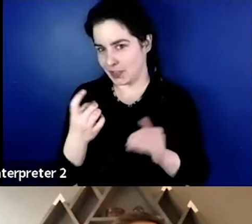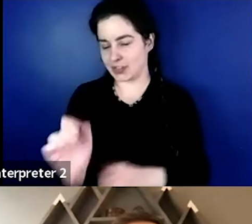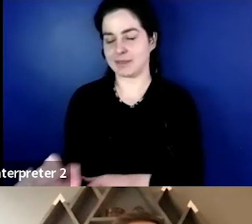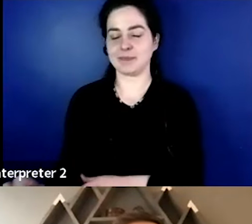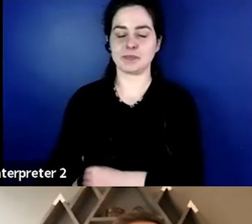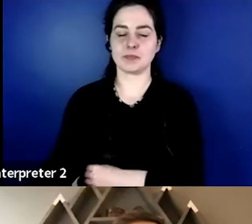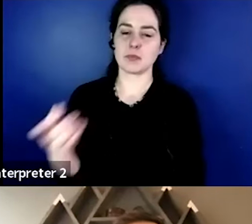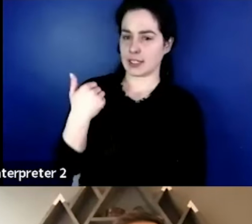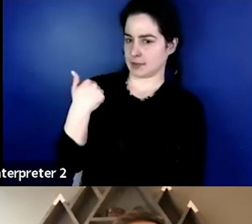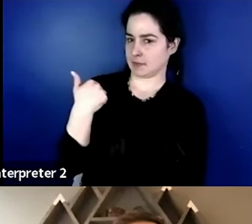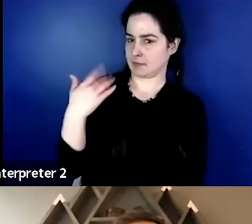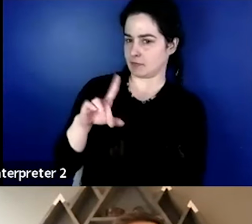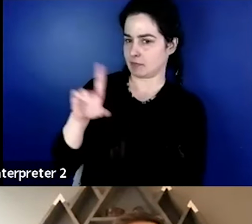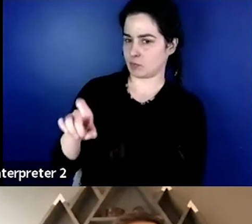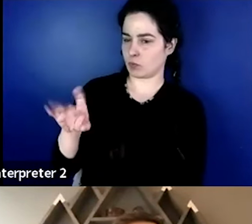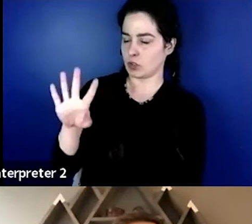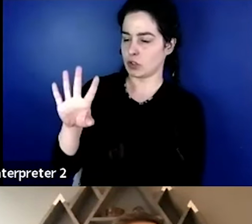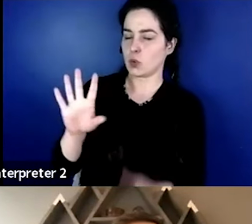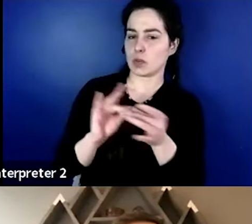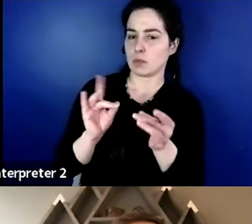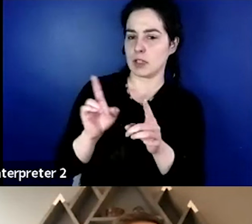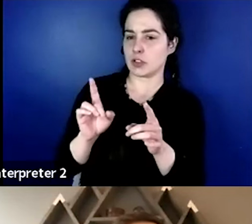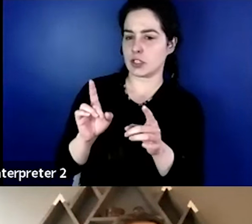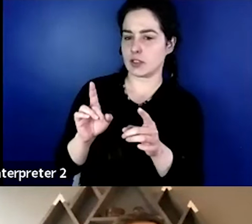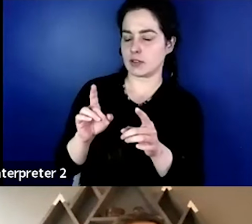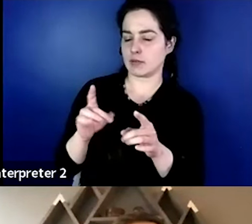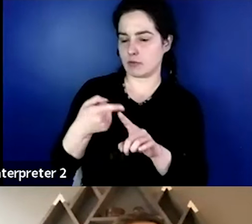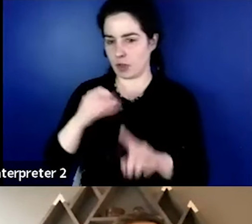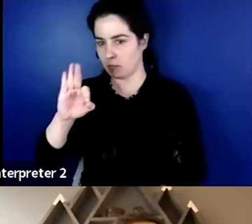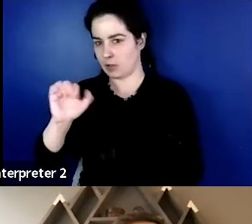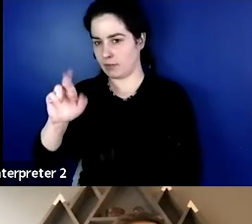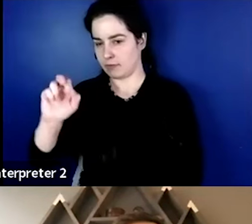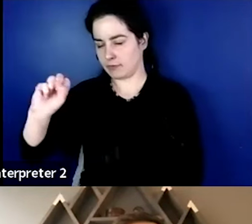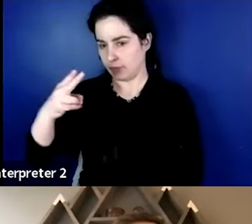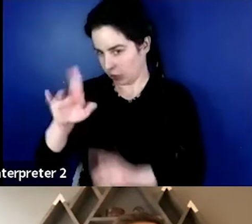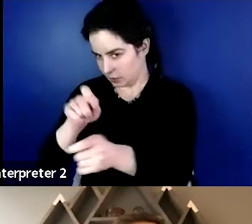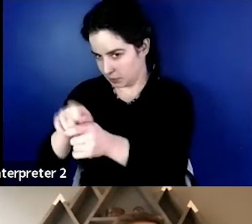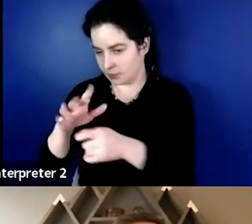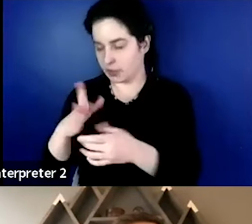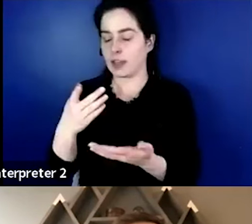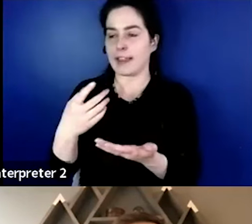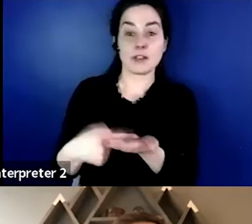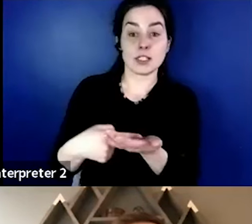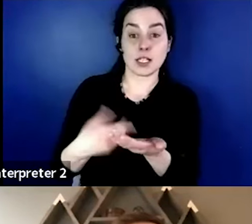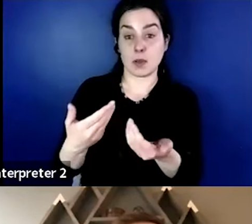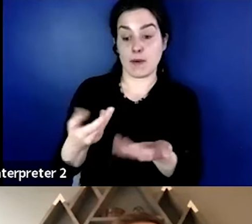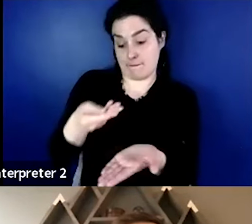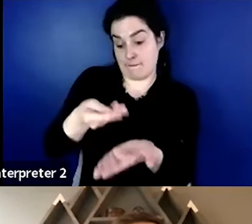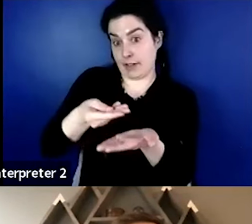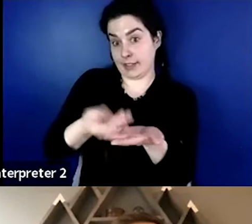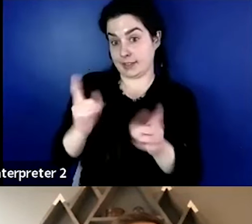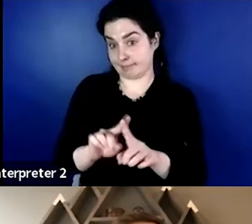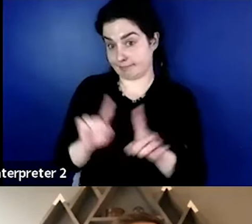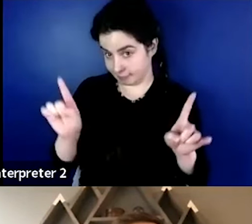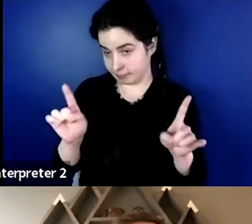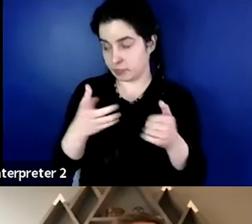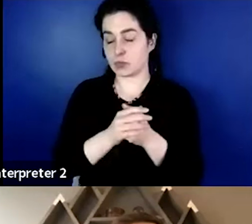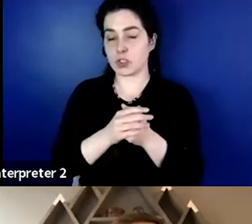you mentioned, Farah, in particular, you talked about the difference in funding, for instance, between